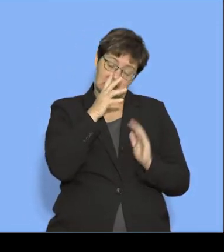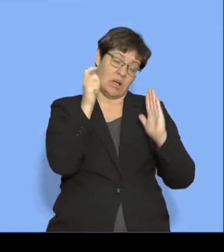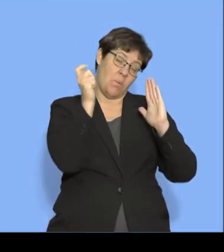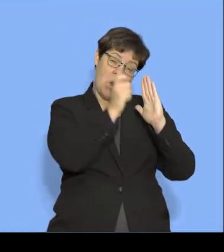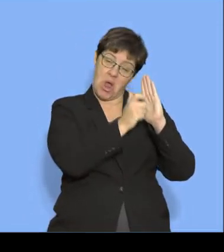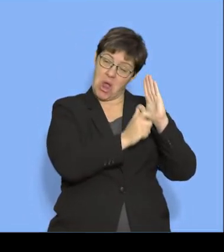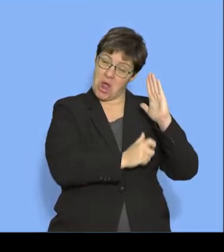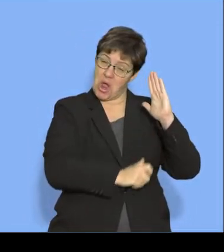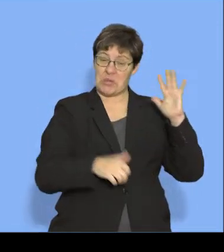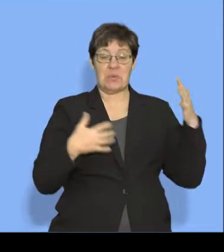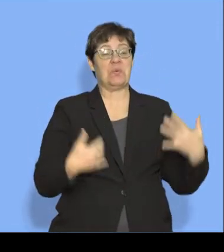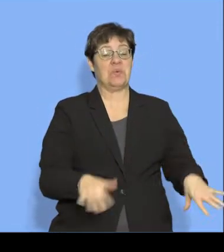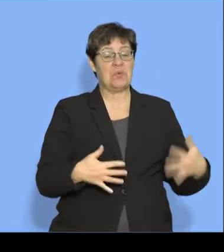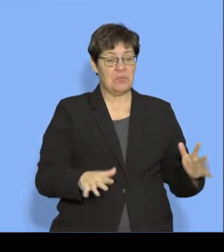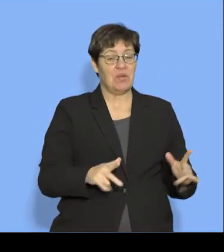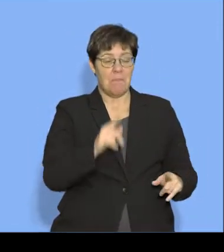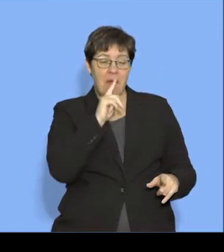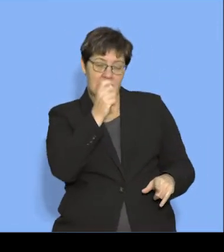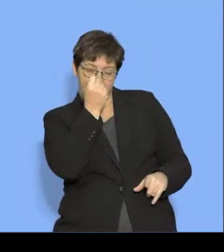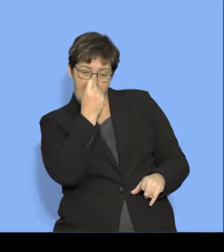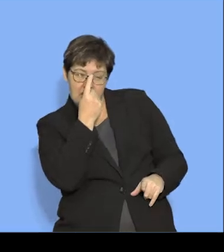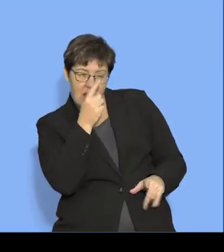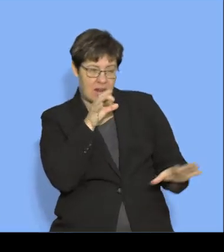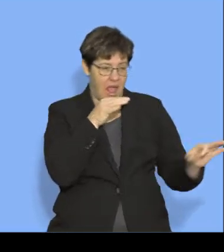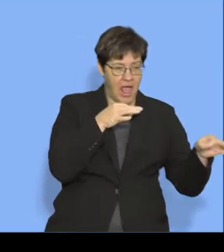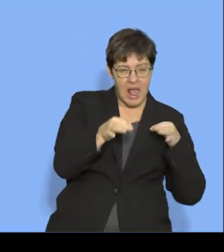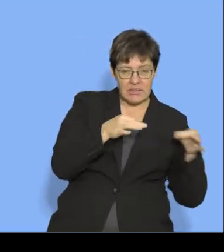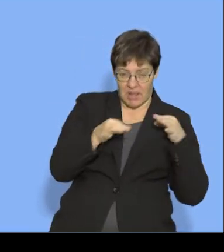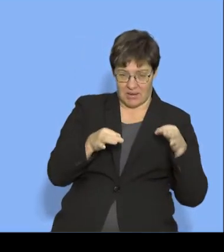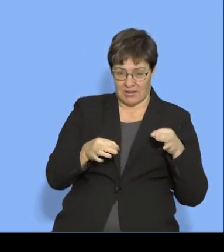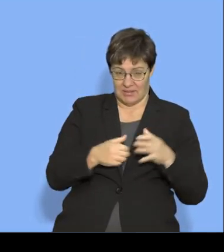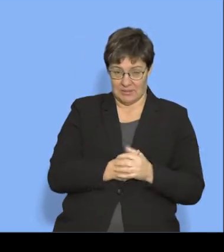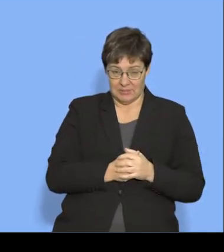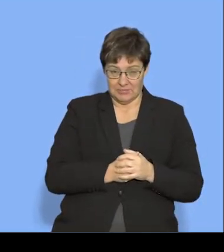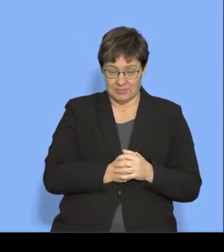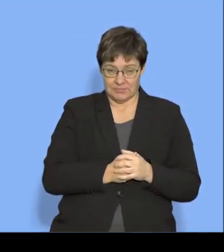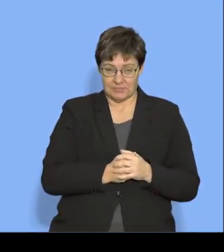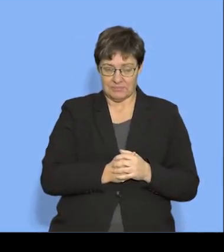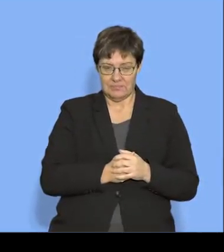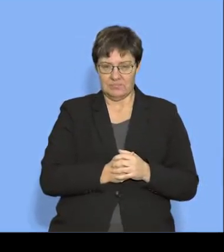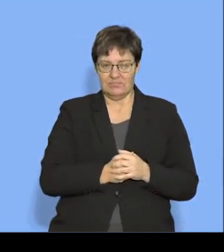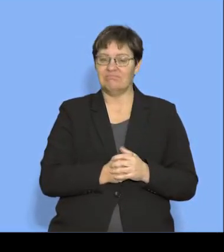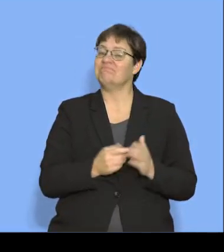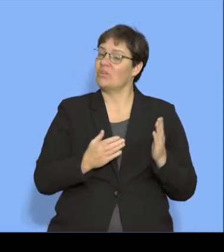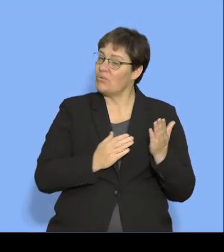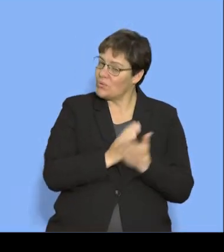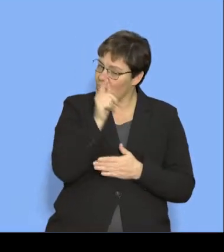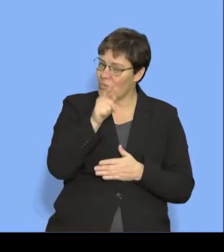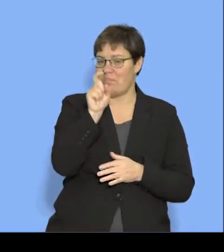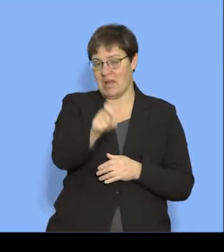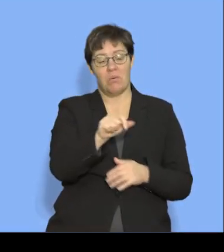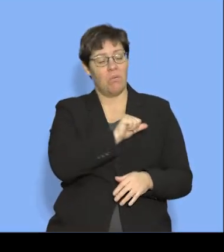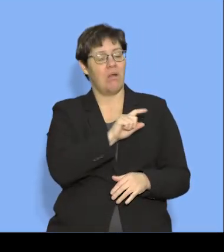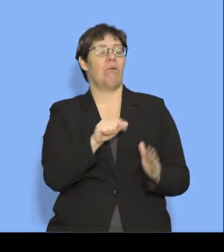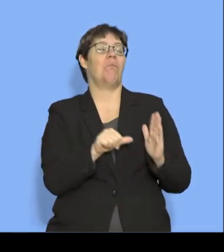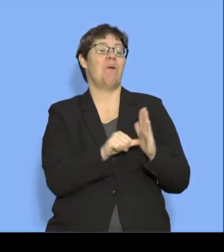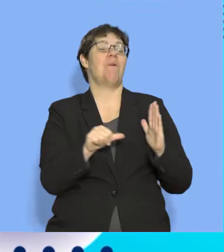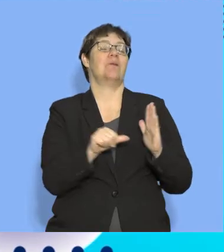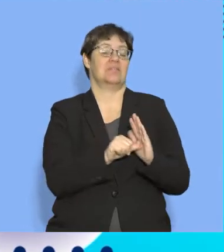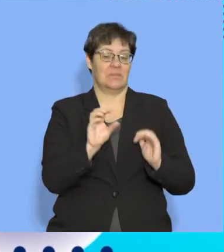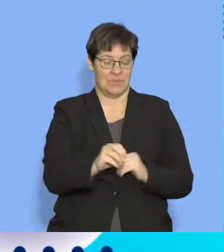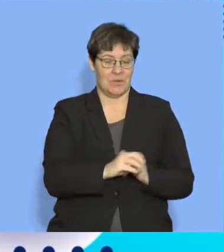of terms that you need to refine and put down on a piece of paper. Go through these, guys, they're important. And I encourage